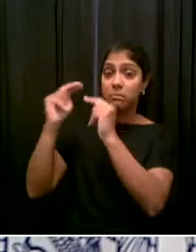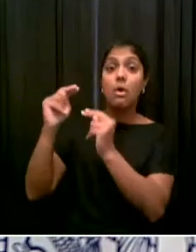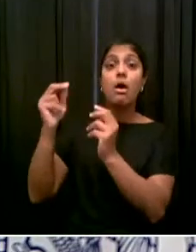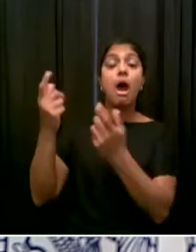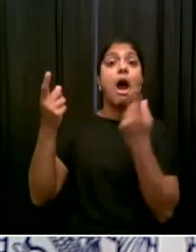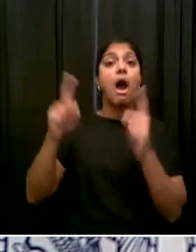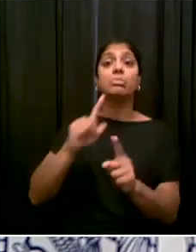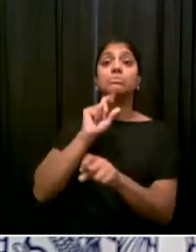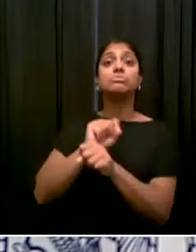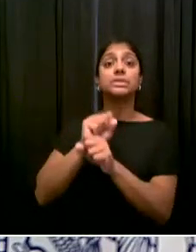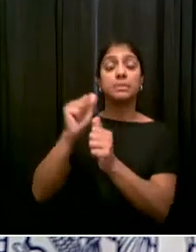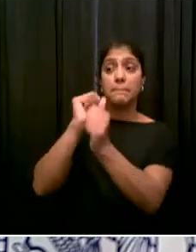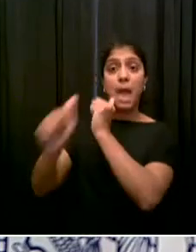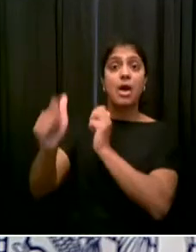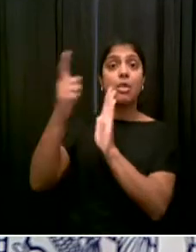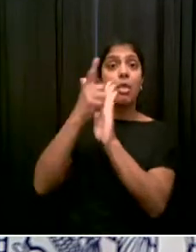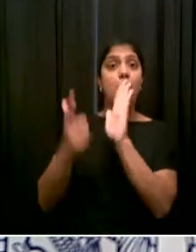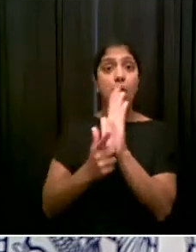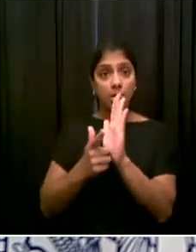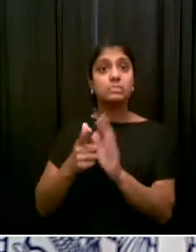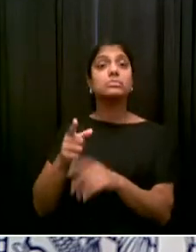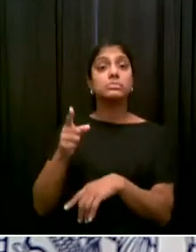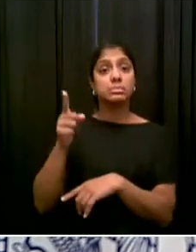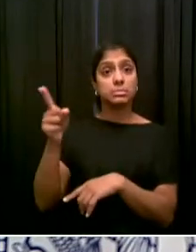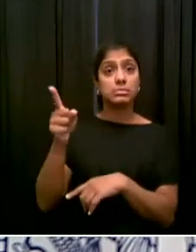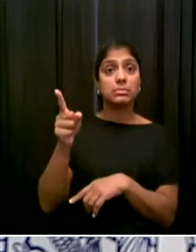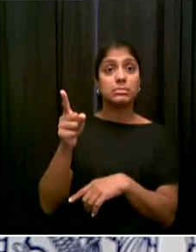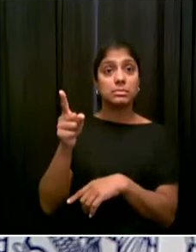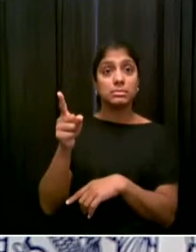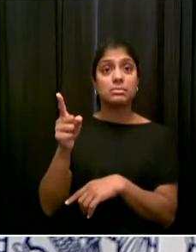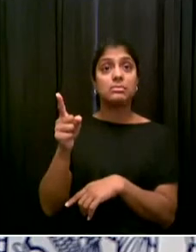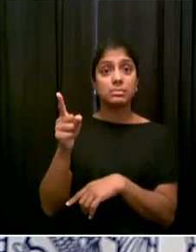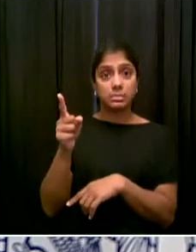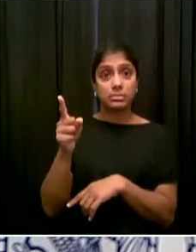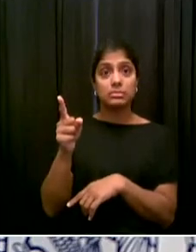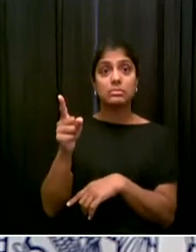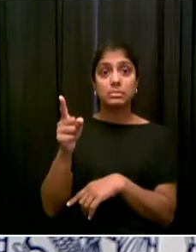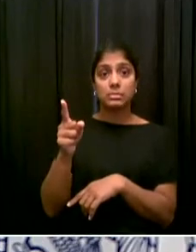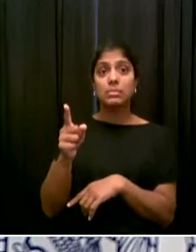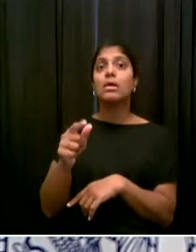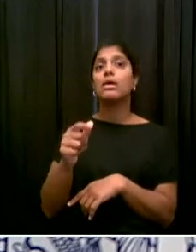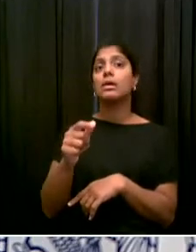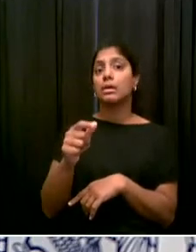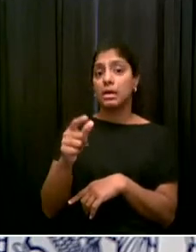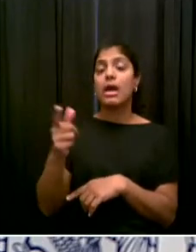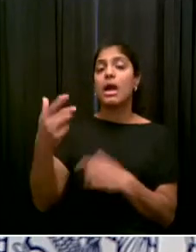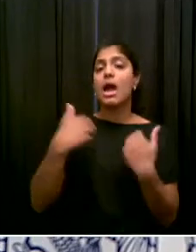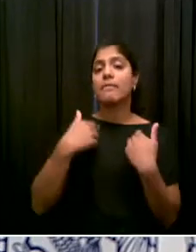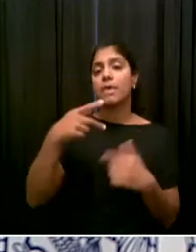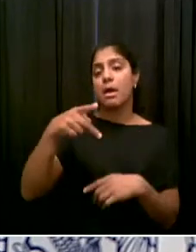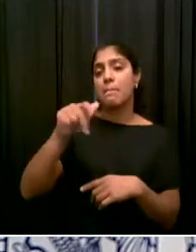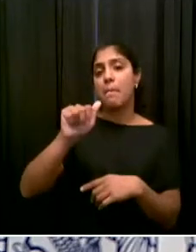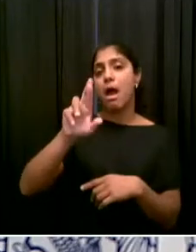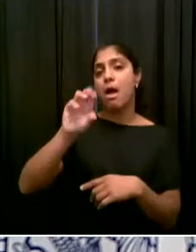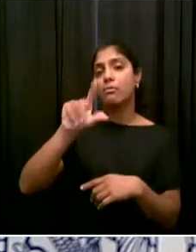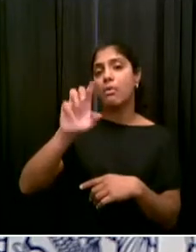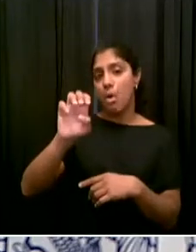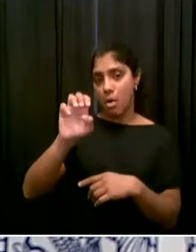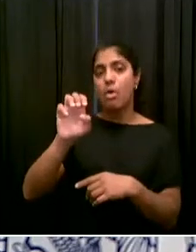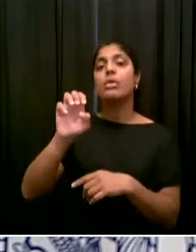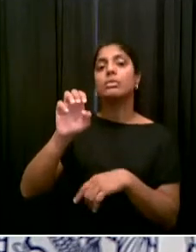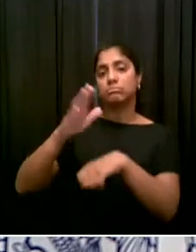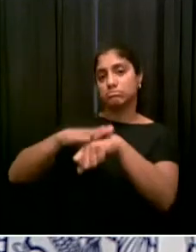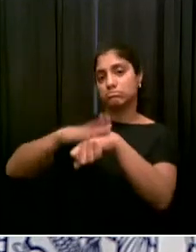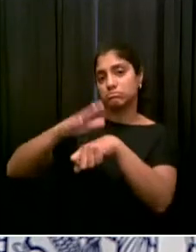public safety and for decency in helping to rehabilitate people and move them away from negative influence towards a more positive life.